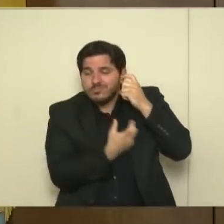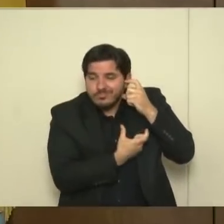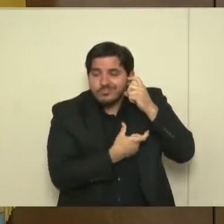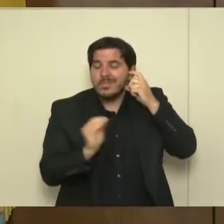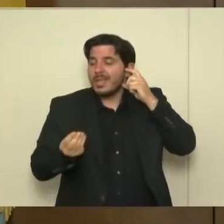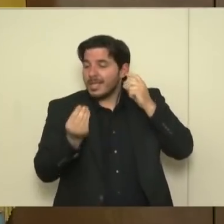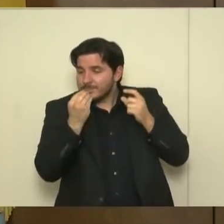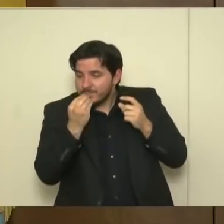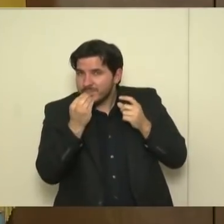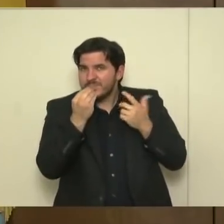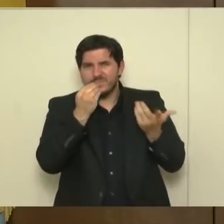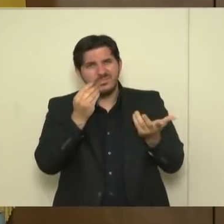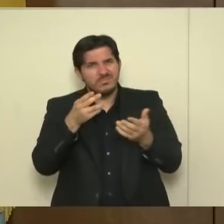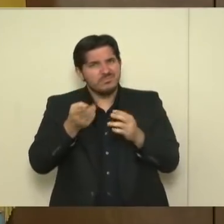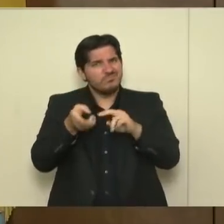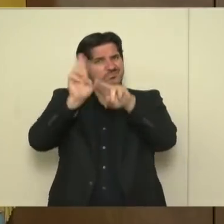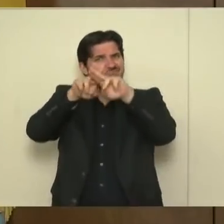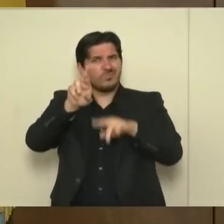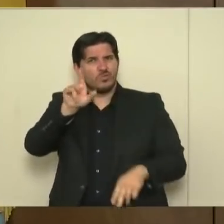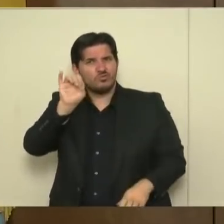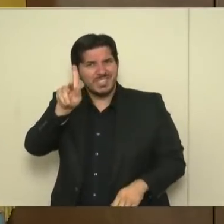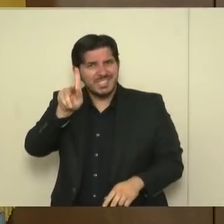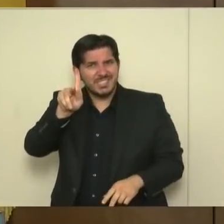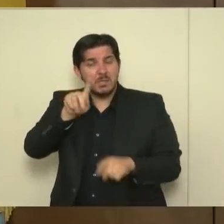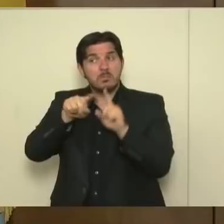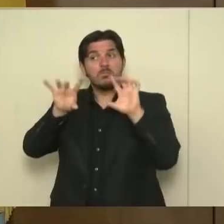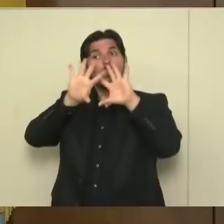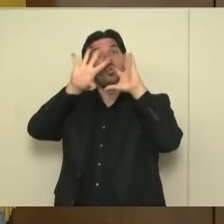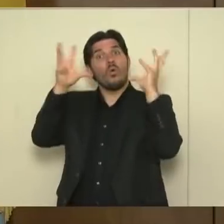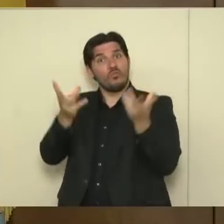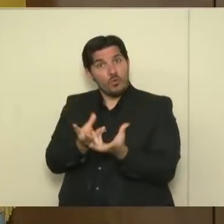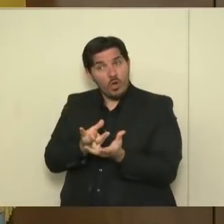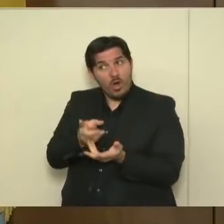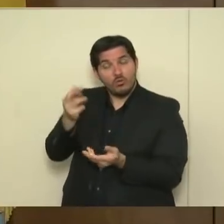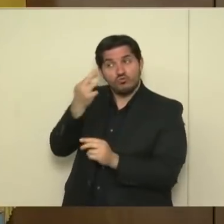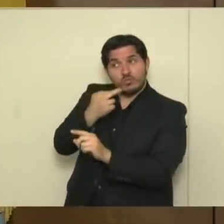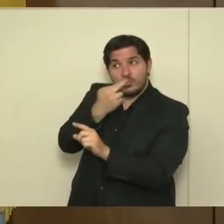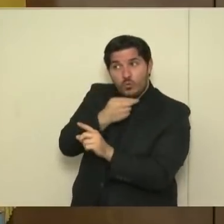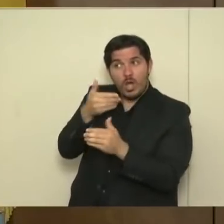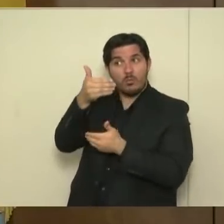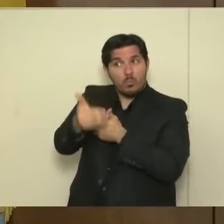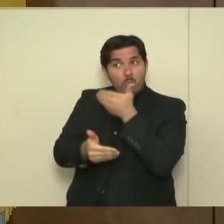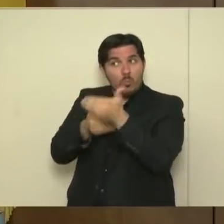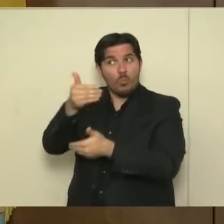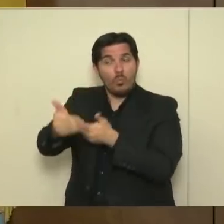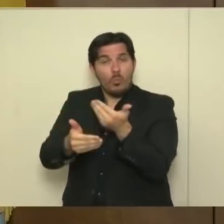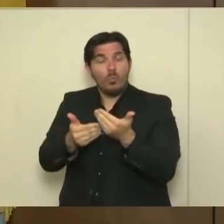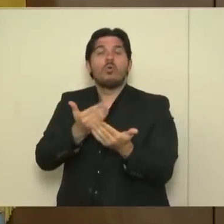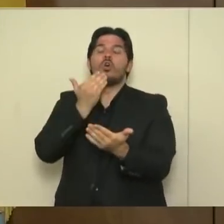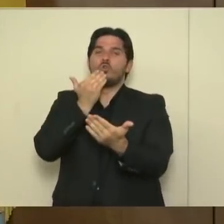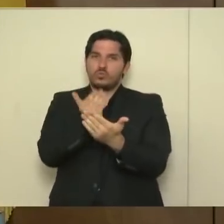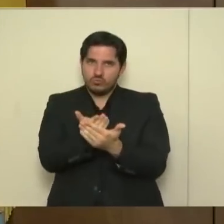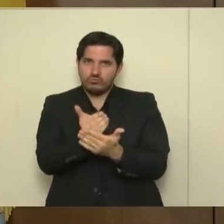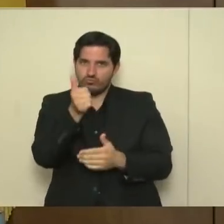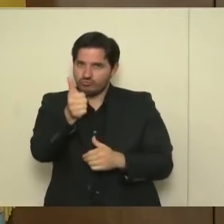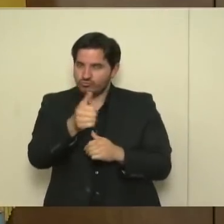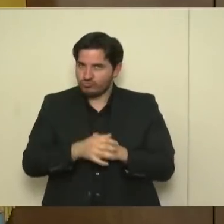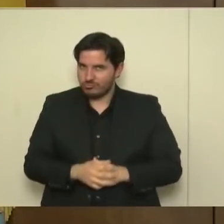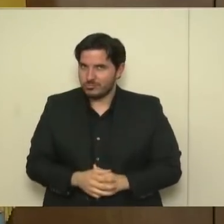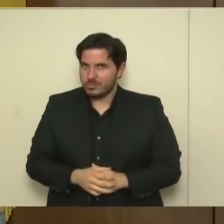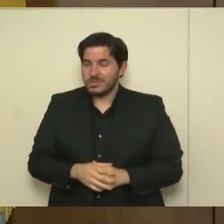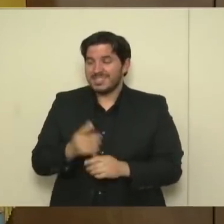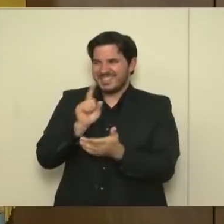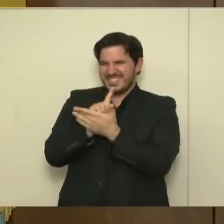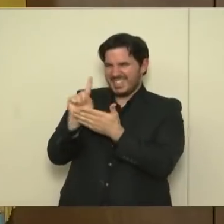data that indicates it's going very well, and we need that to be the indicator. So last week, we had 20 rapid